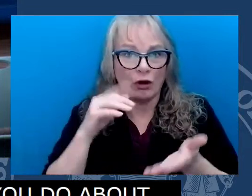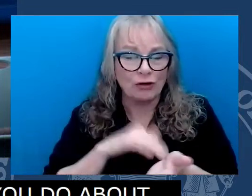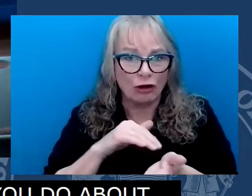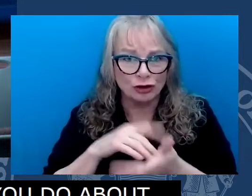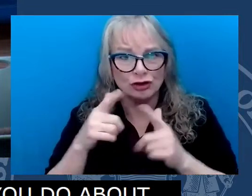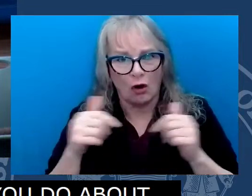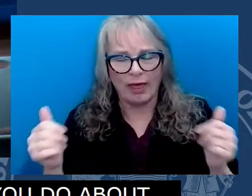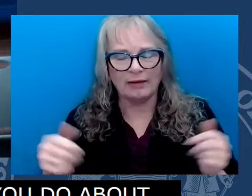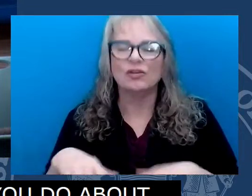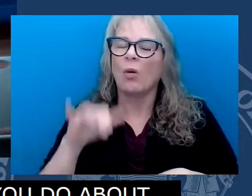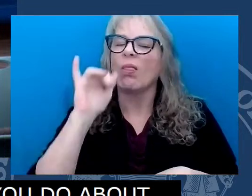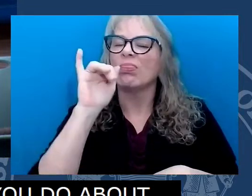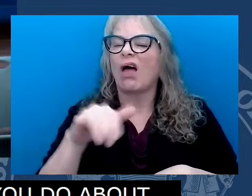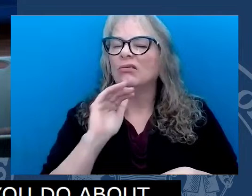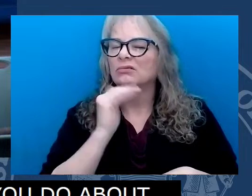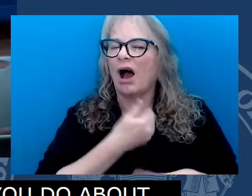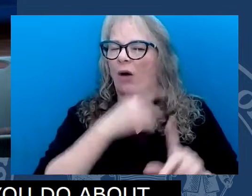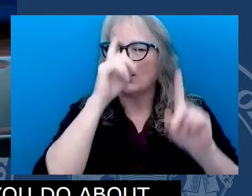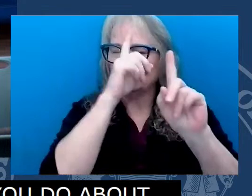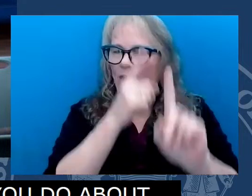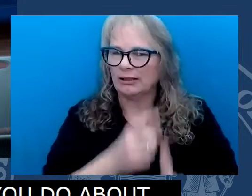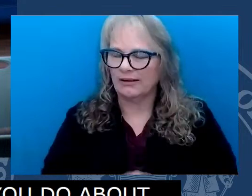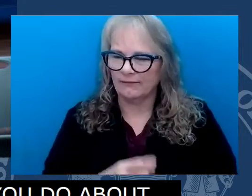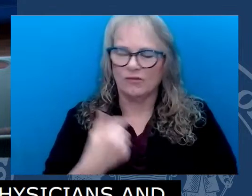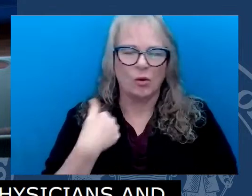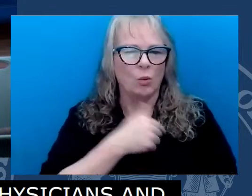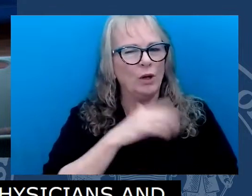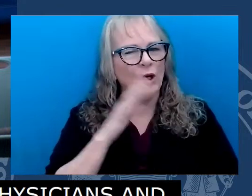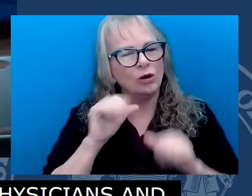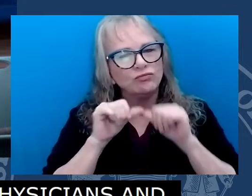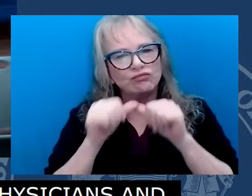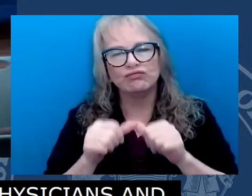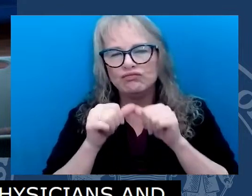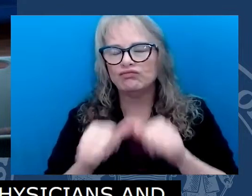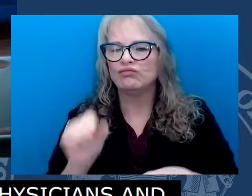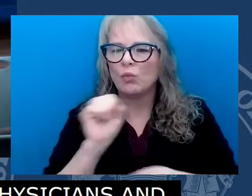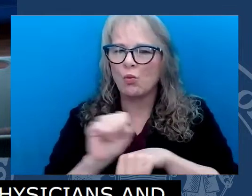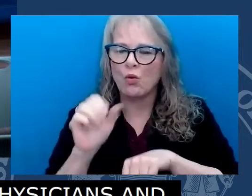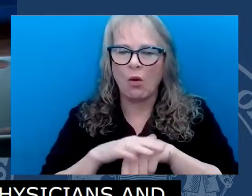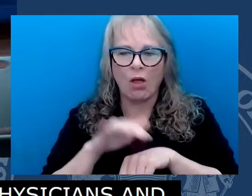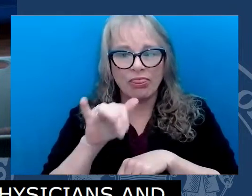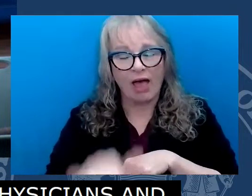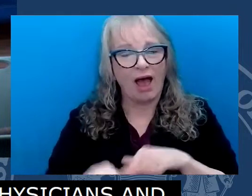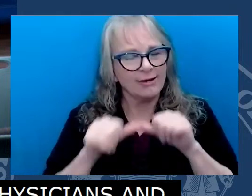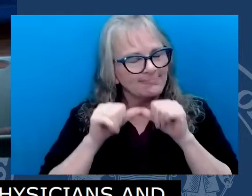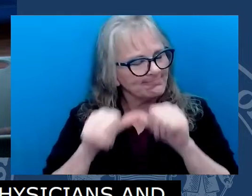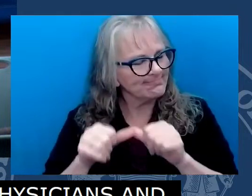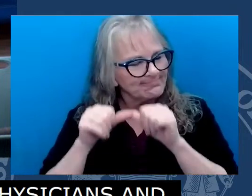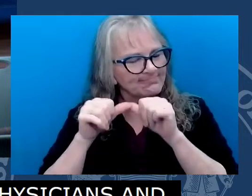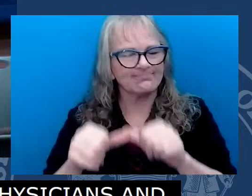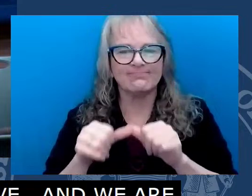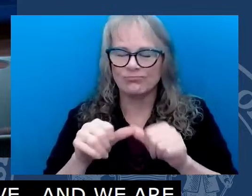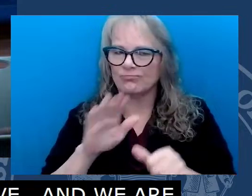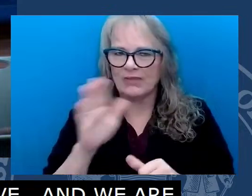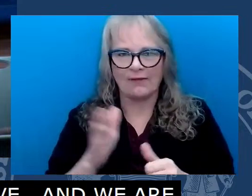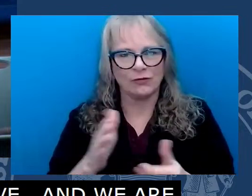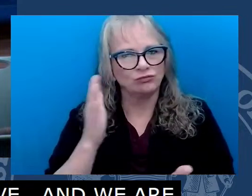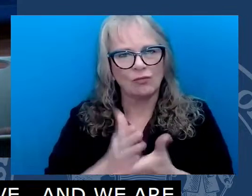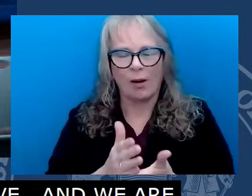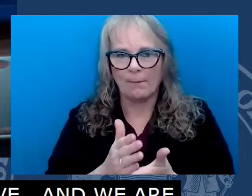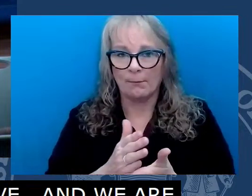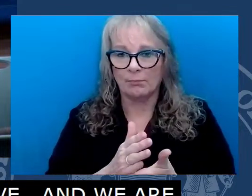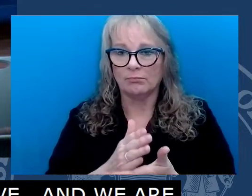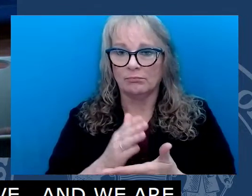the objective. And we're going to keep working on it and working on it and working on it and get to the